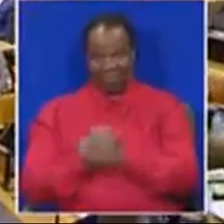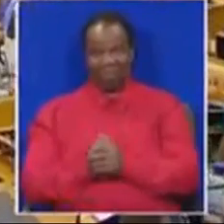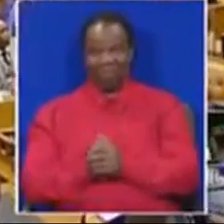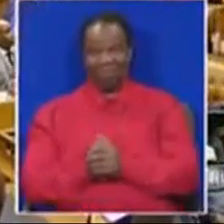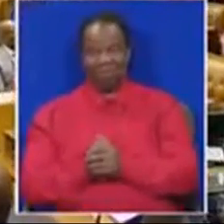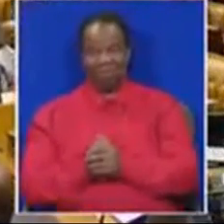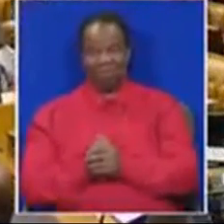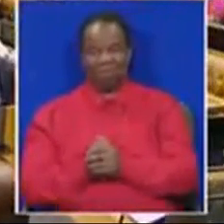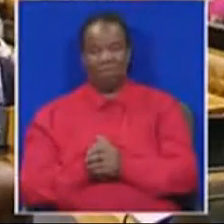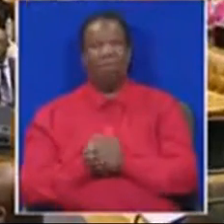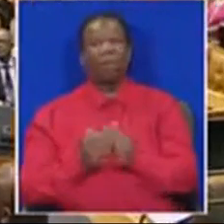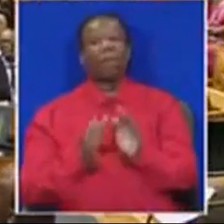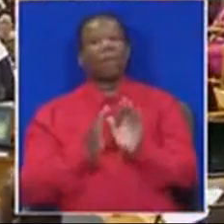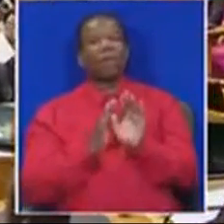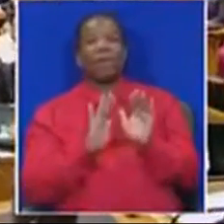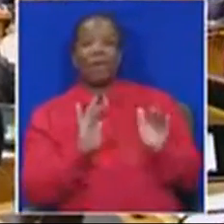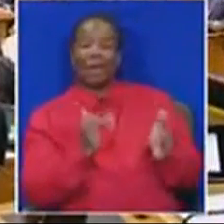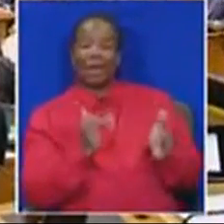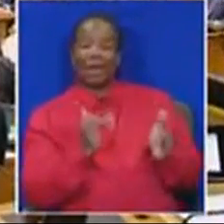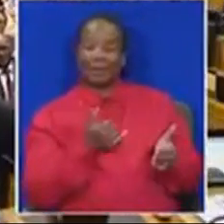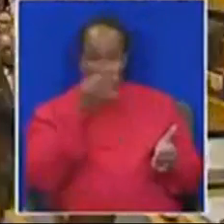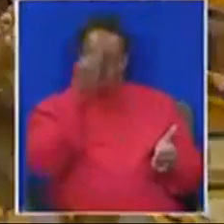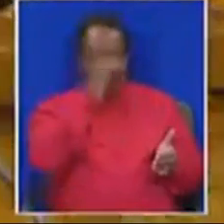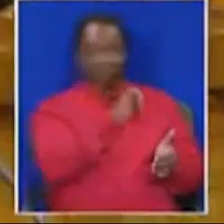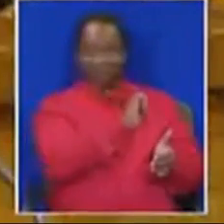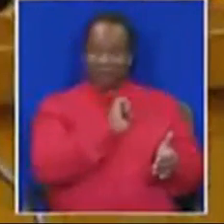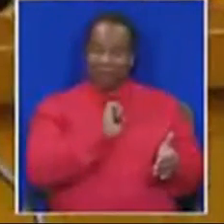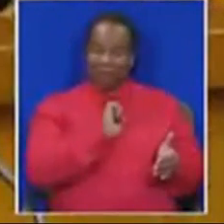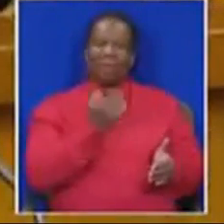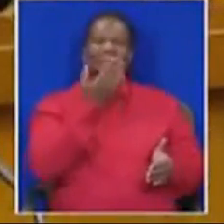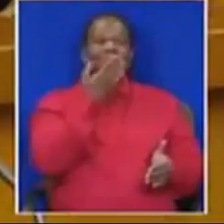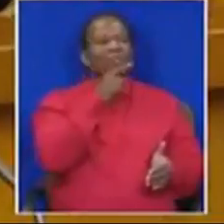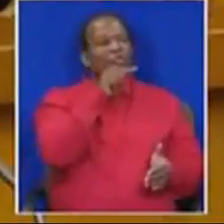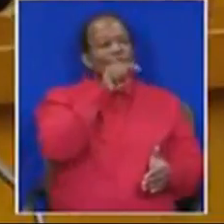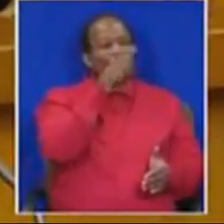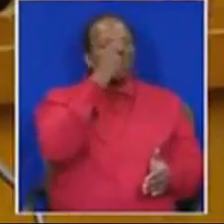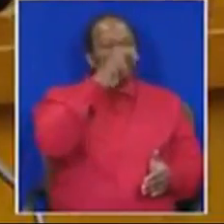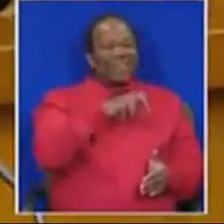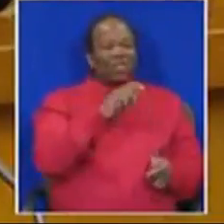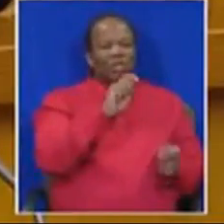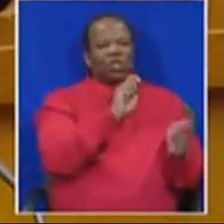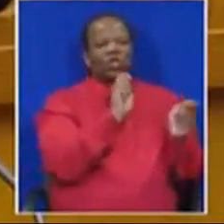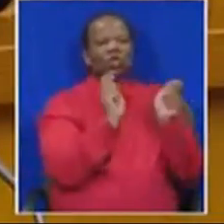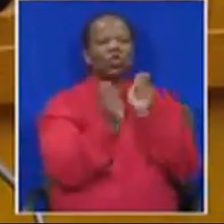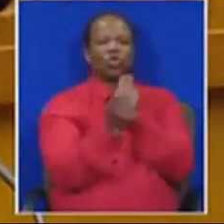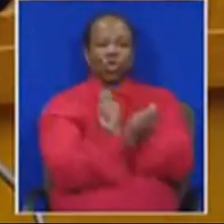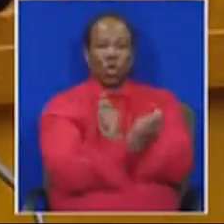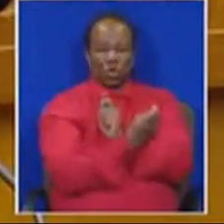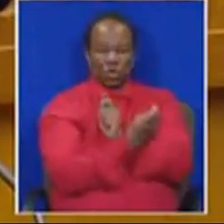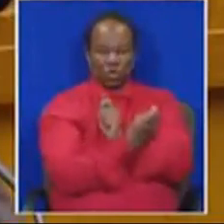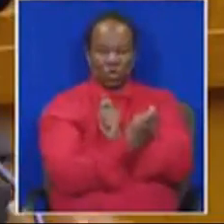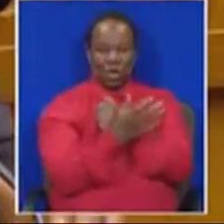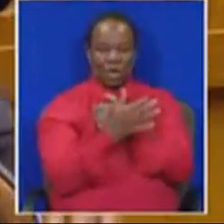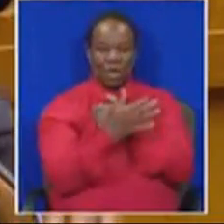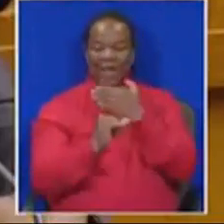And we want our public servants to be agents of change. During the course of the next few